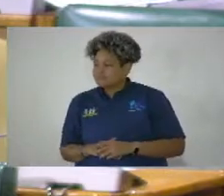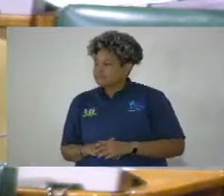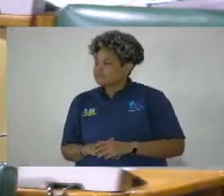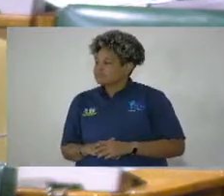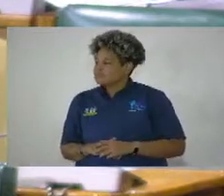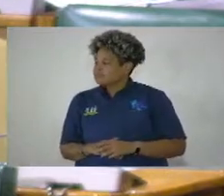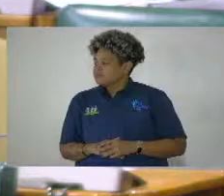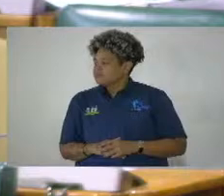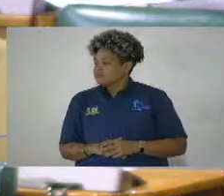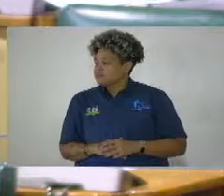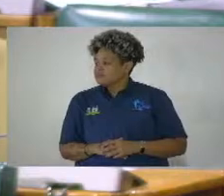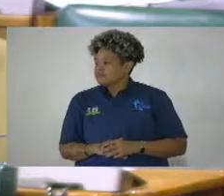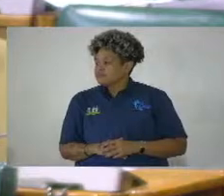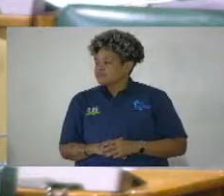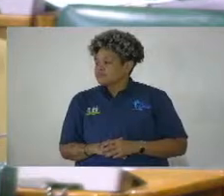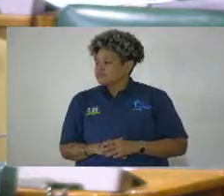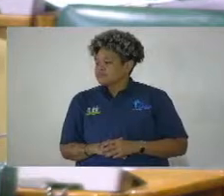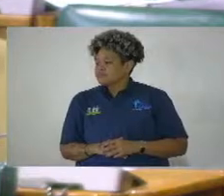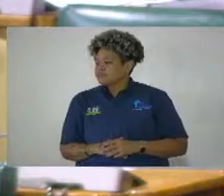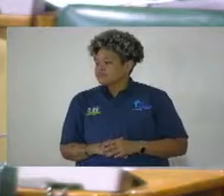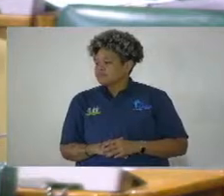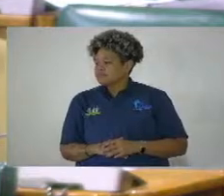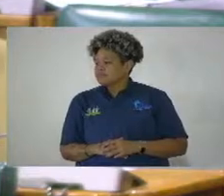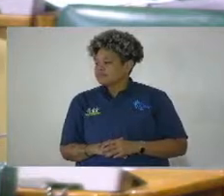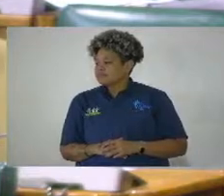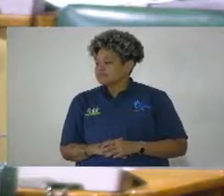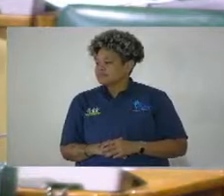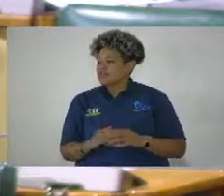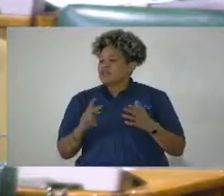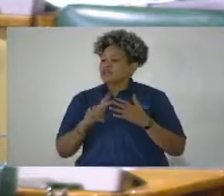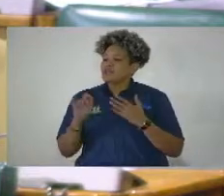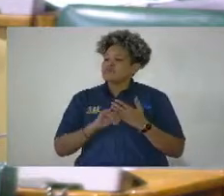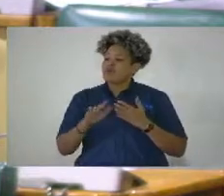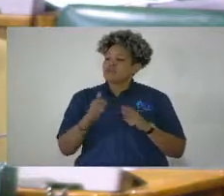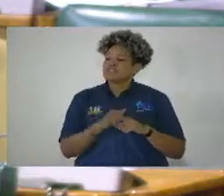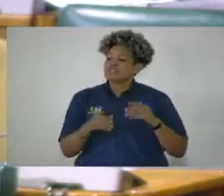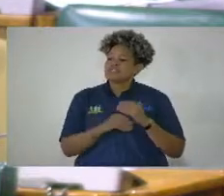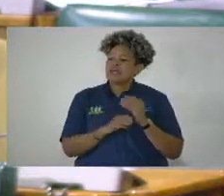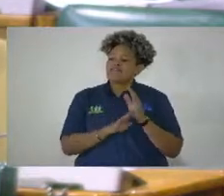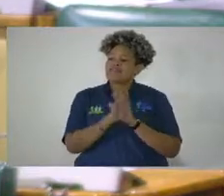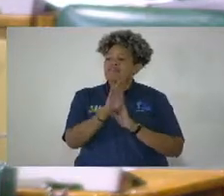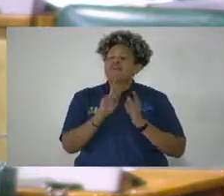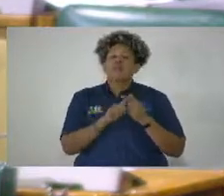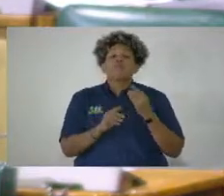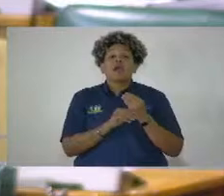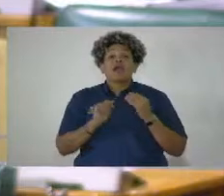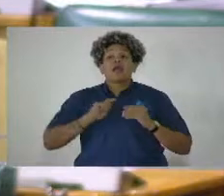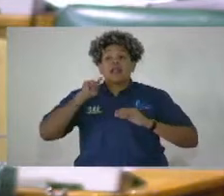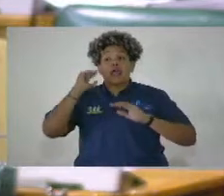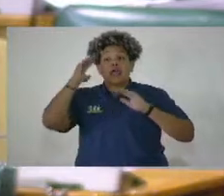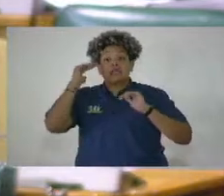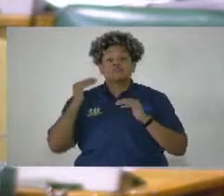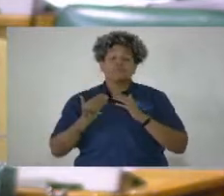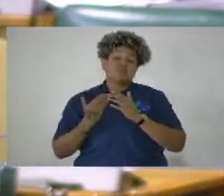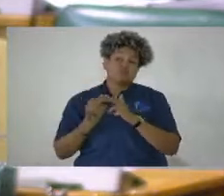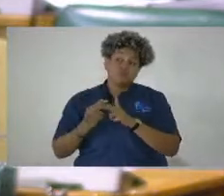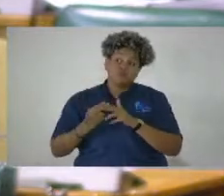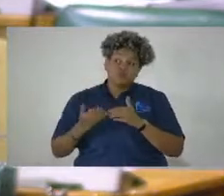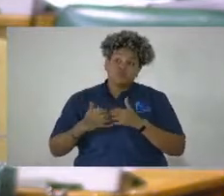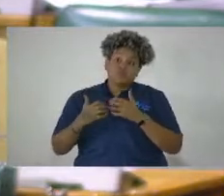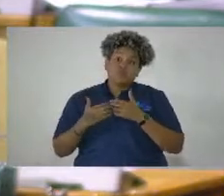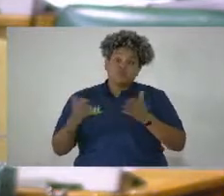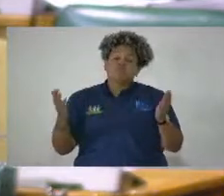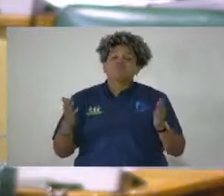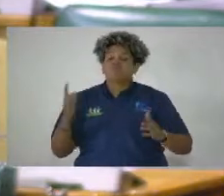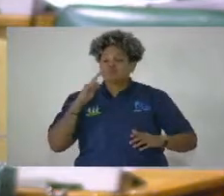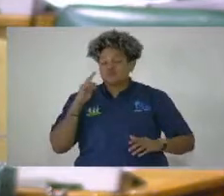And Mr. Speaker, the project is being developed, and I expect before long for it to come